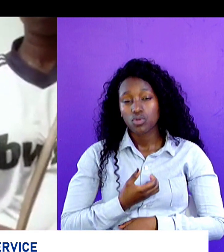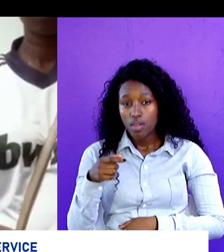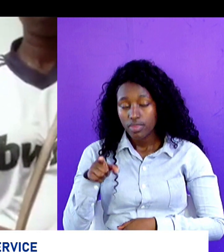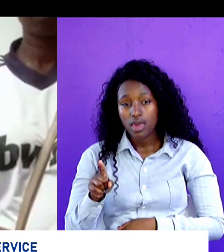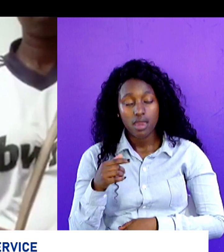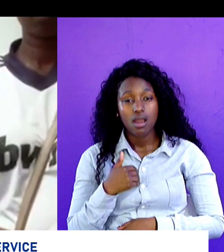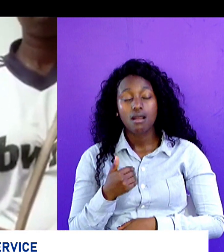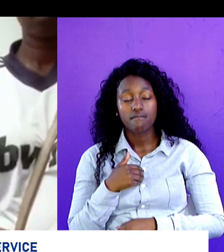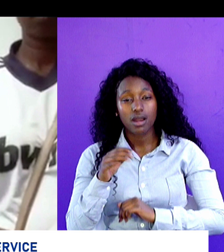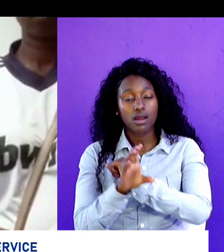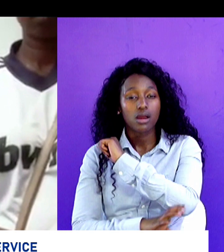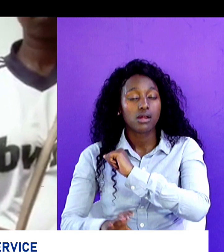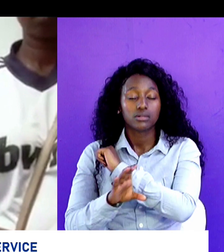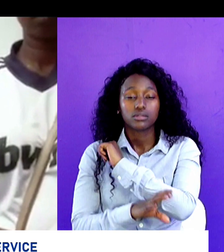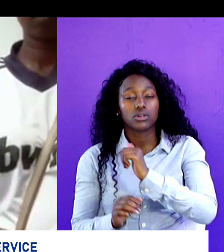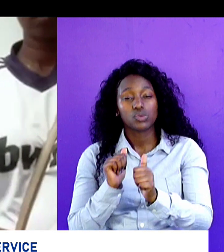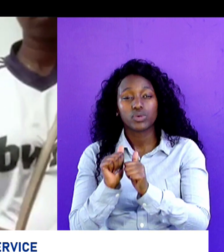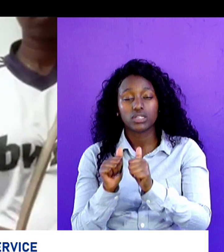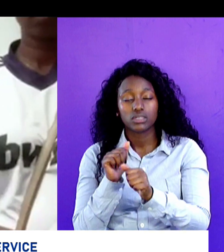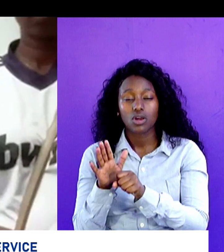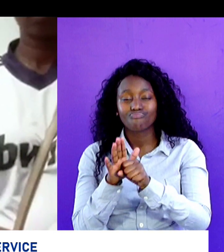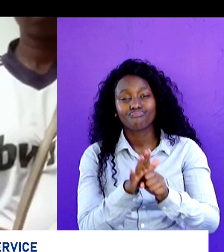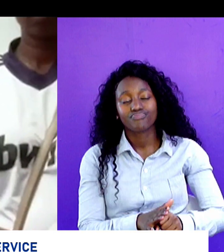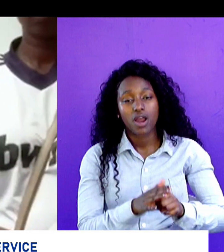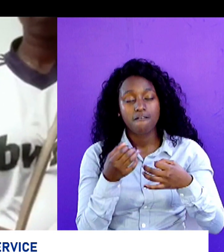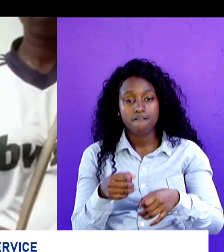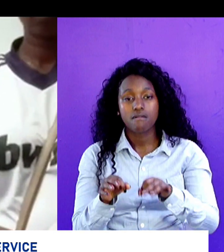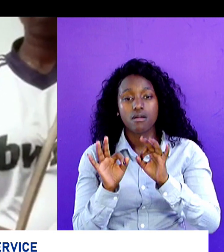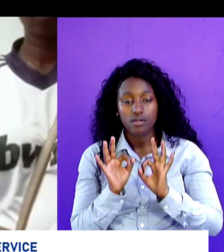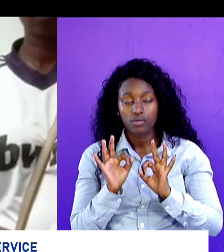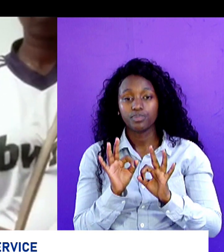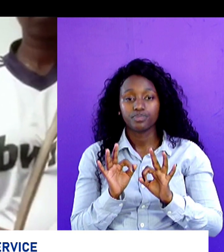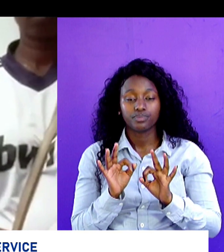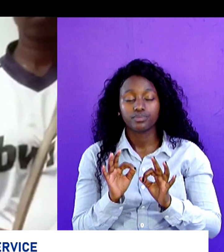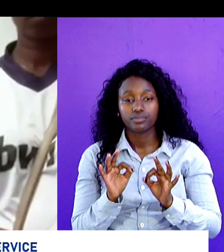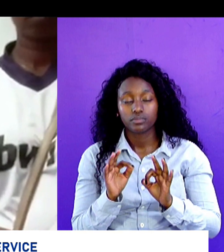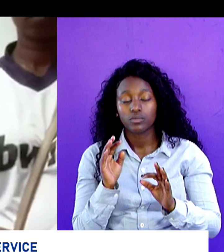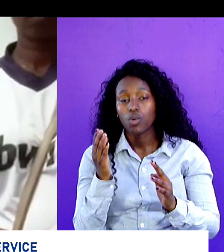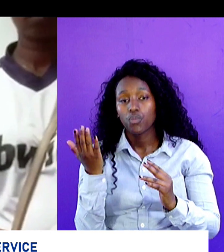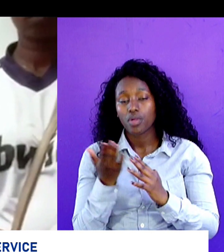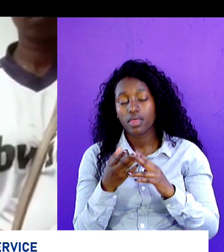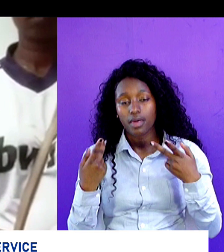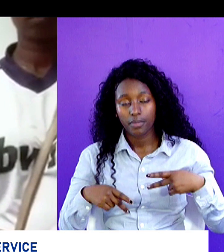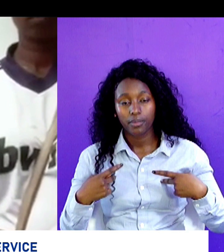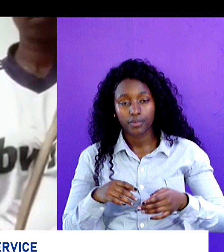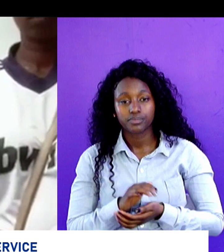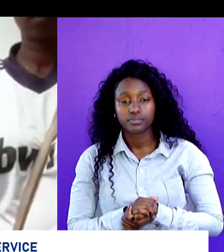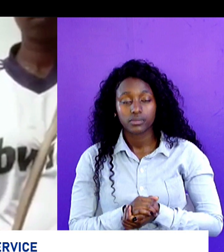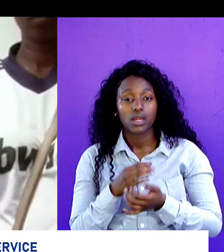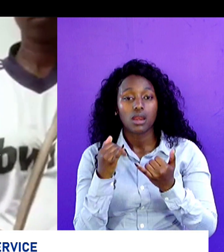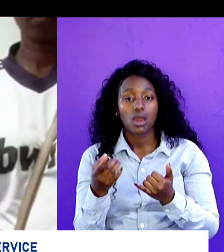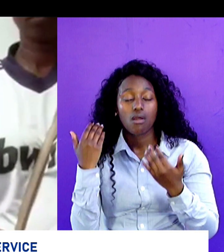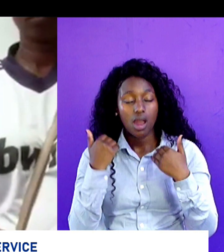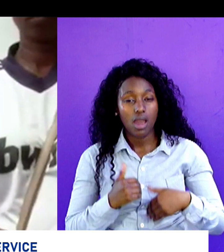a country that is suppressing freedom in among their people. And as Vocal Africa and